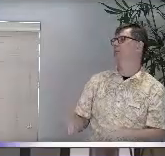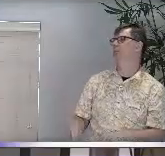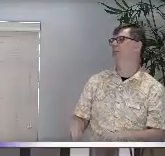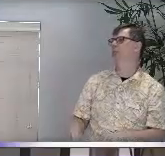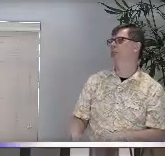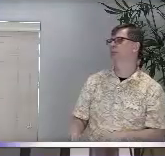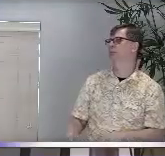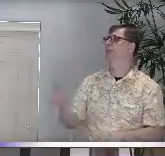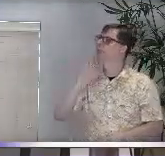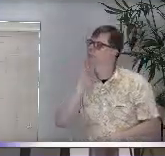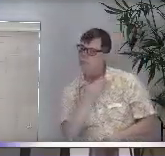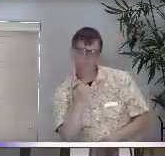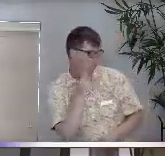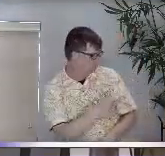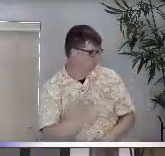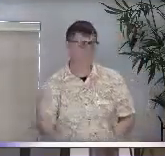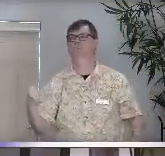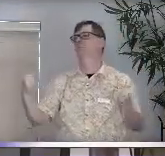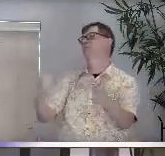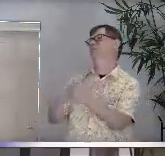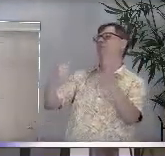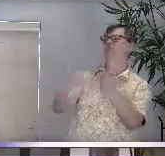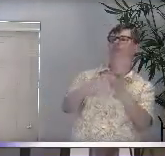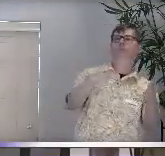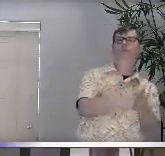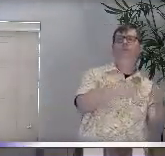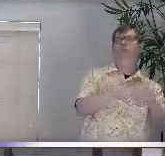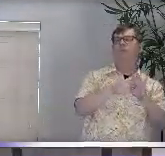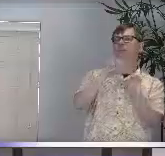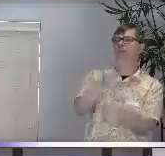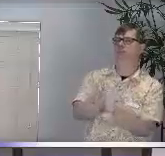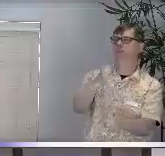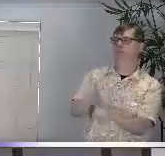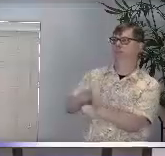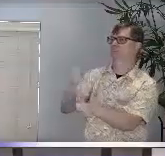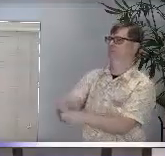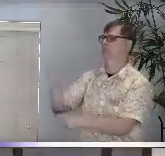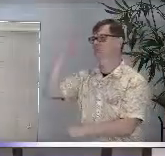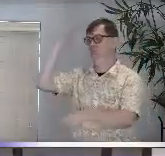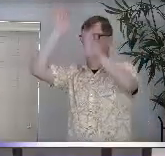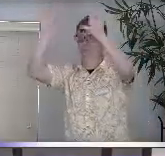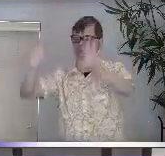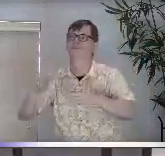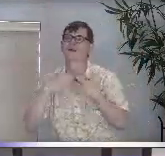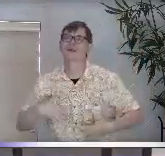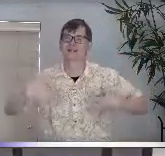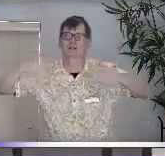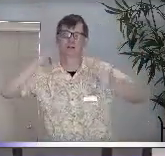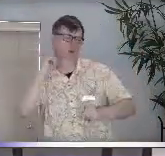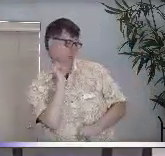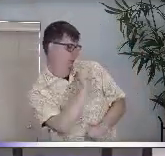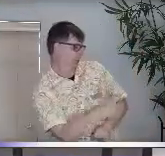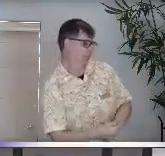shortcoming, but who does actually strive to do the deeds, who knows great enthusiasm and great devotion,